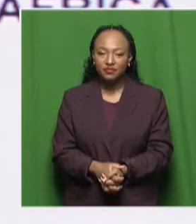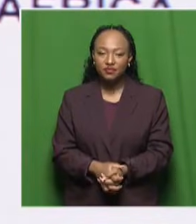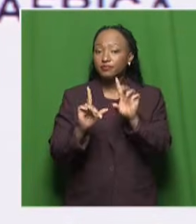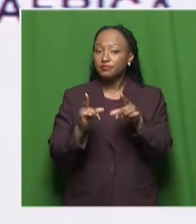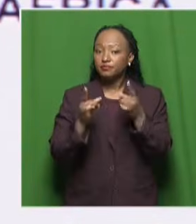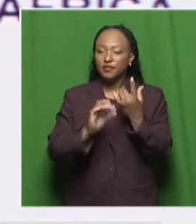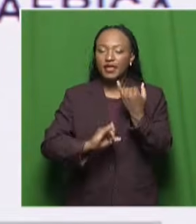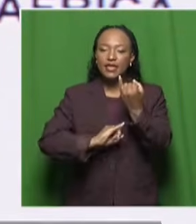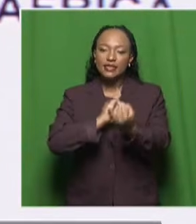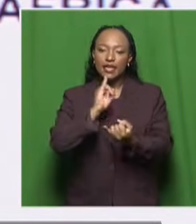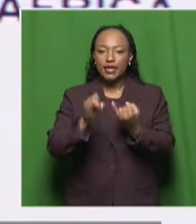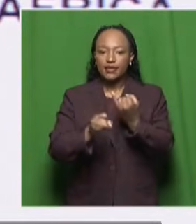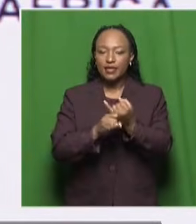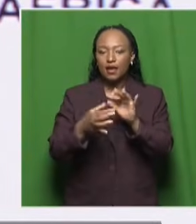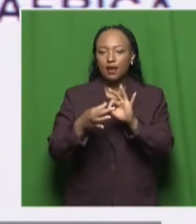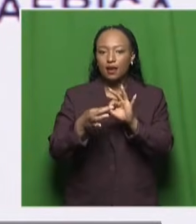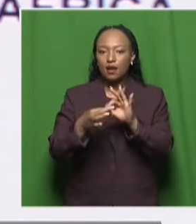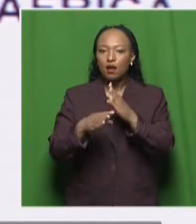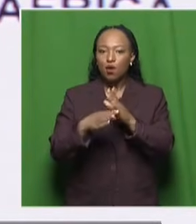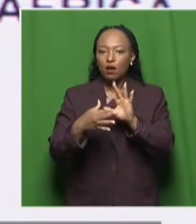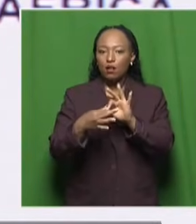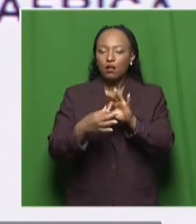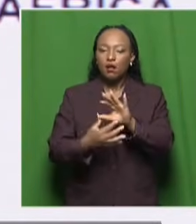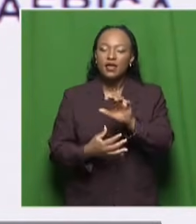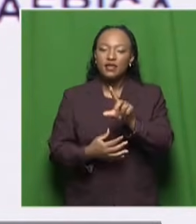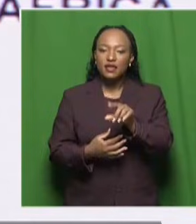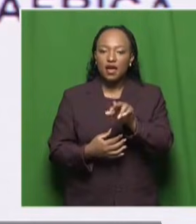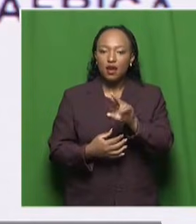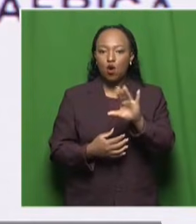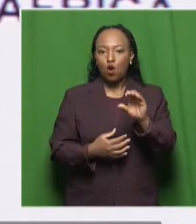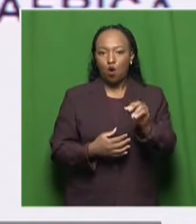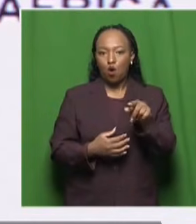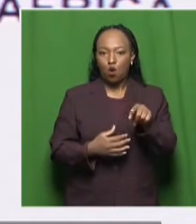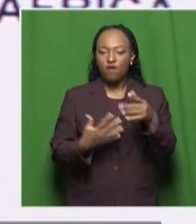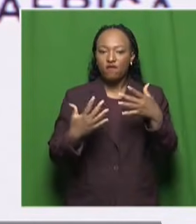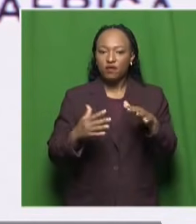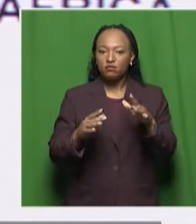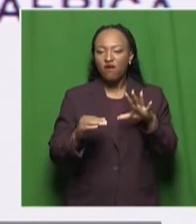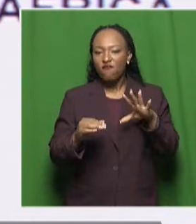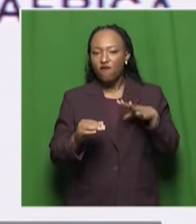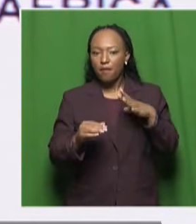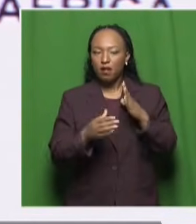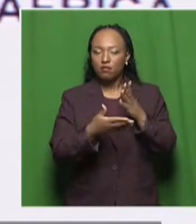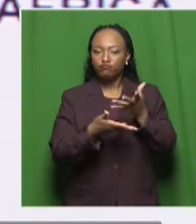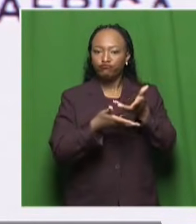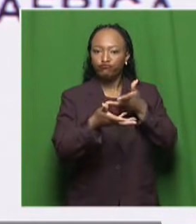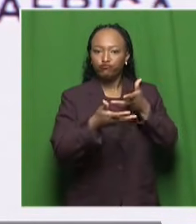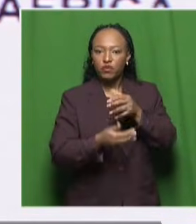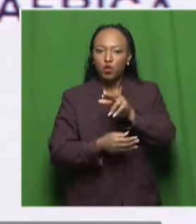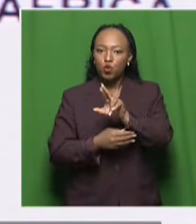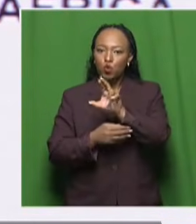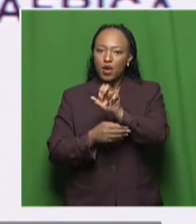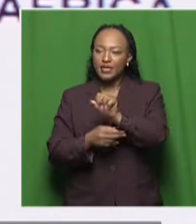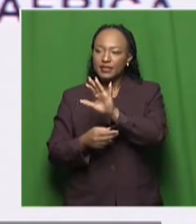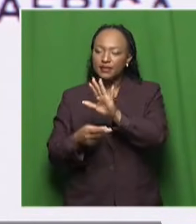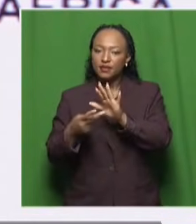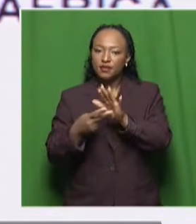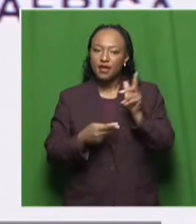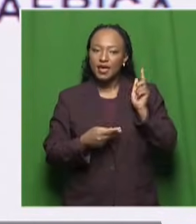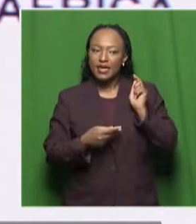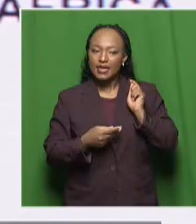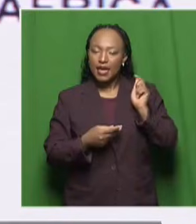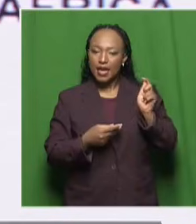Now, the Department of International Relations and Cooperation has initiated formal diplomatic engagements with both the United States and